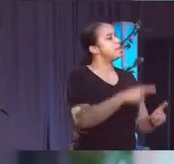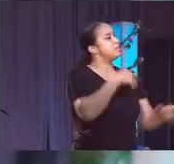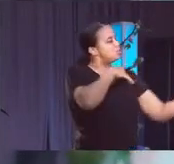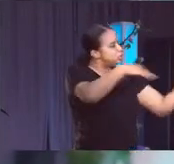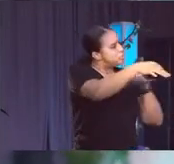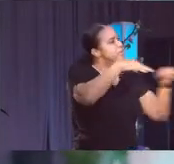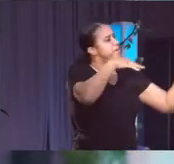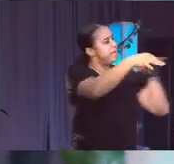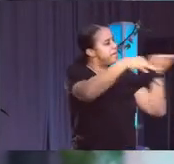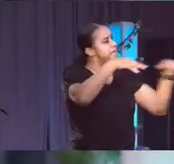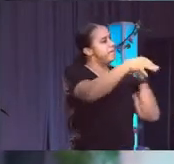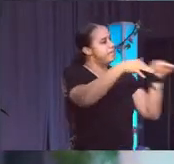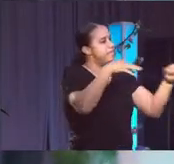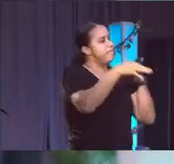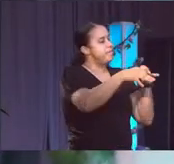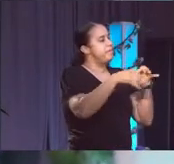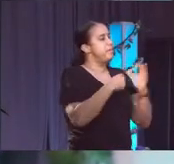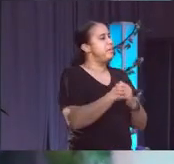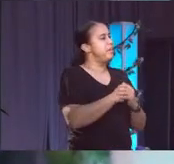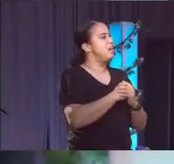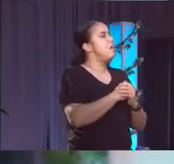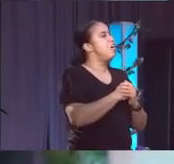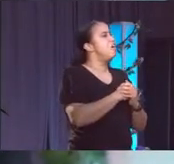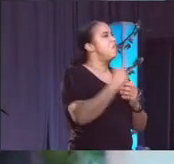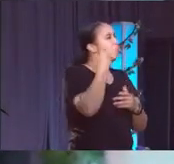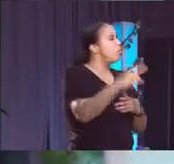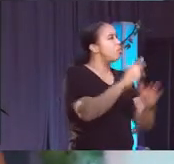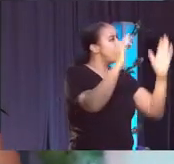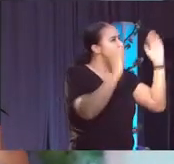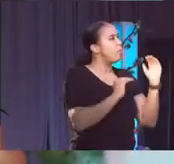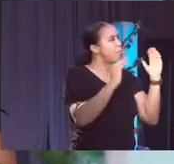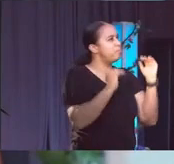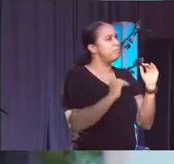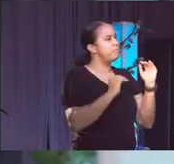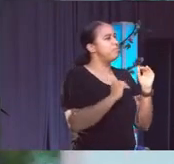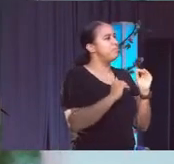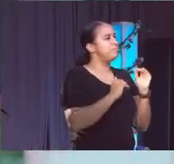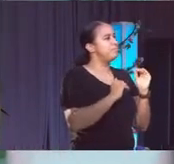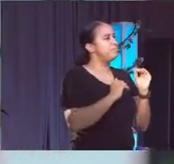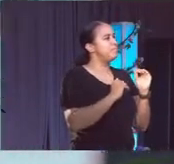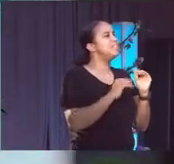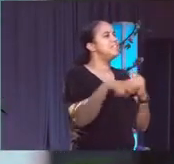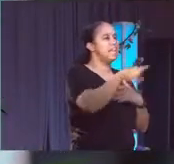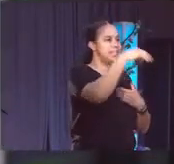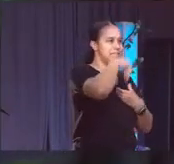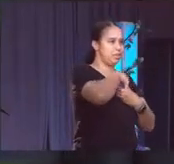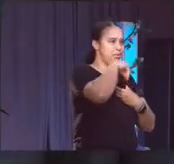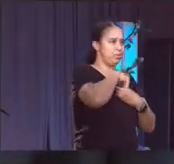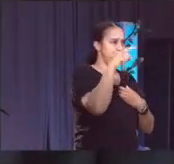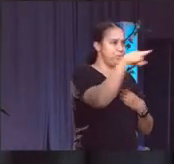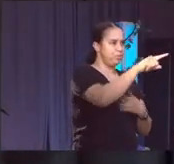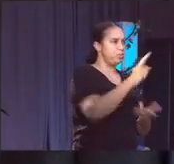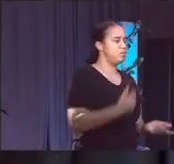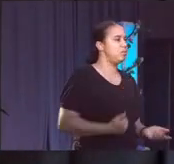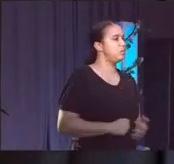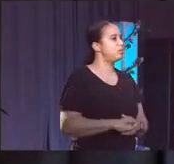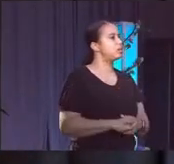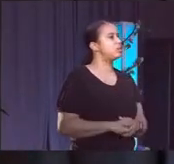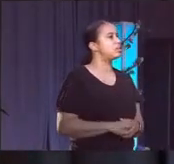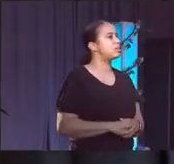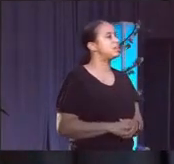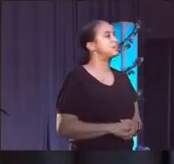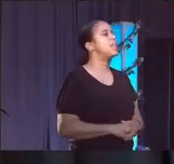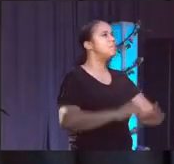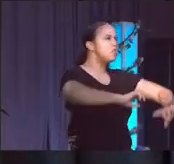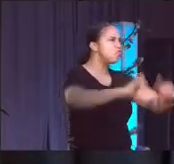explanation for the hope that is in you. He